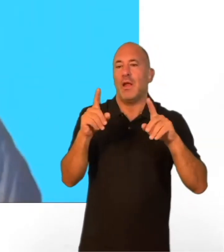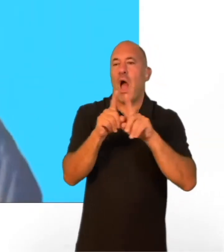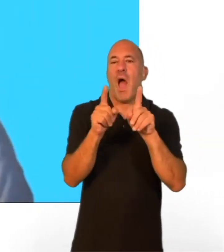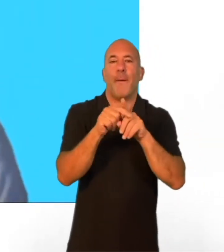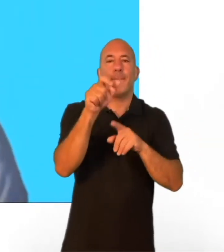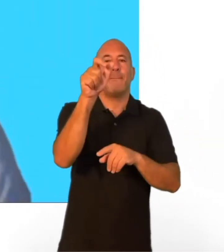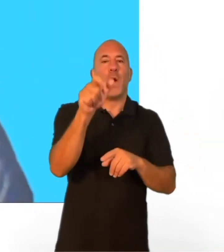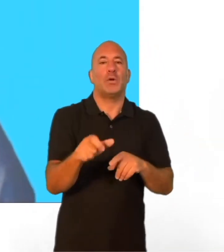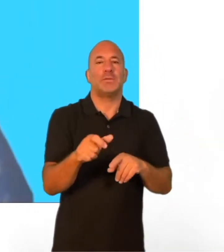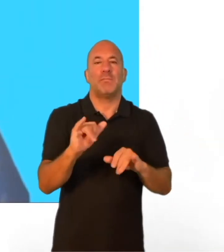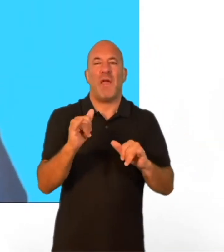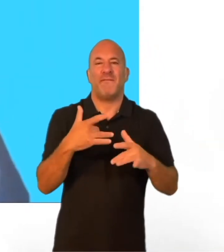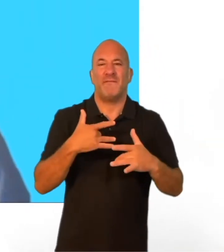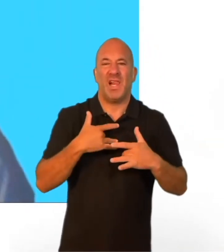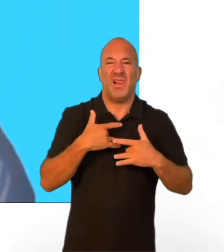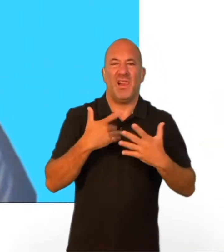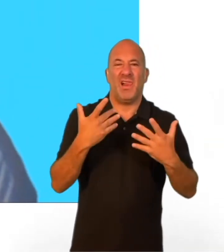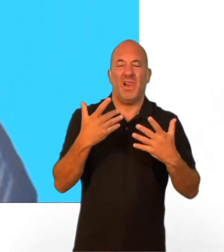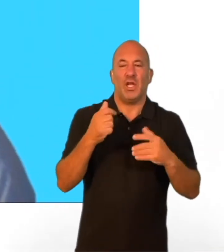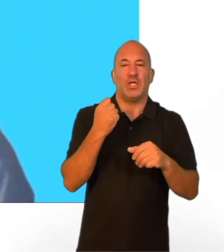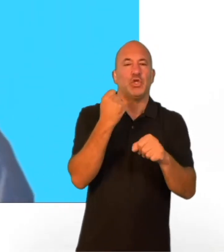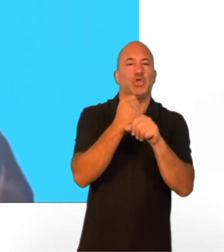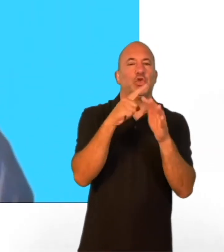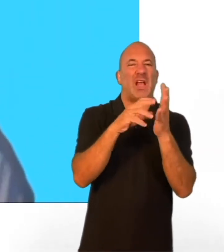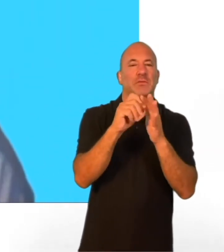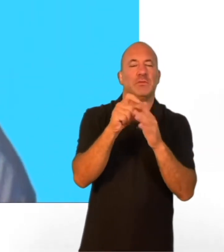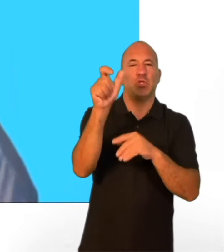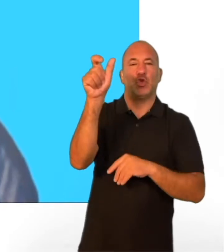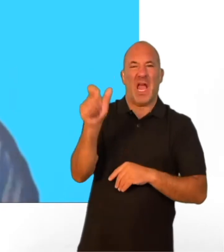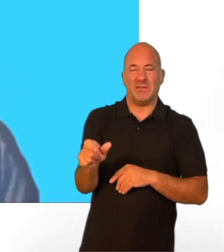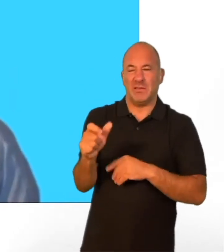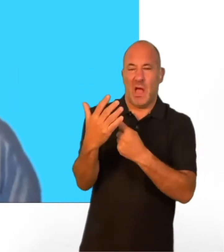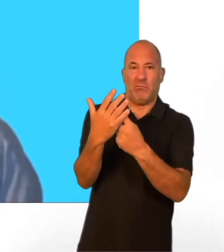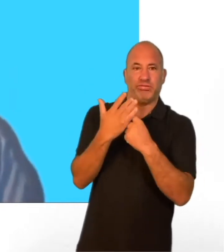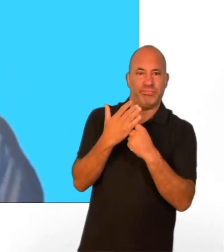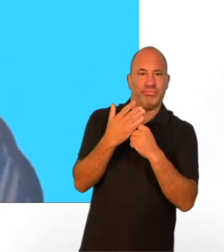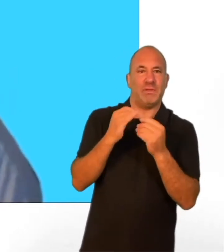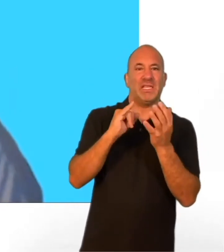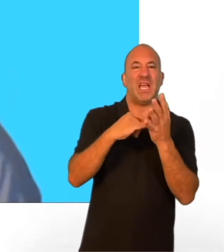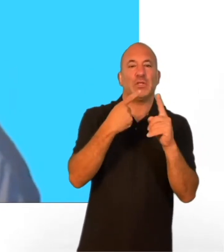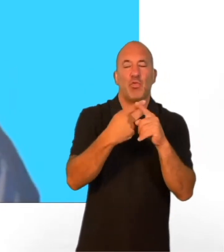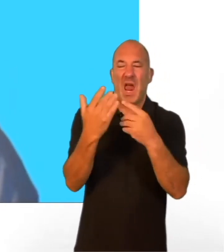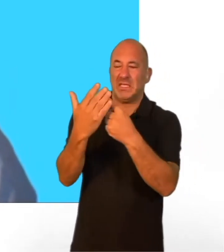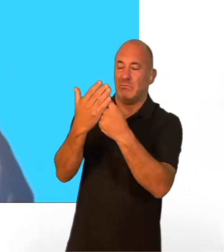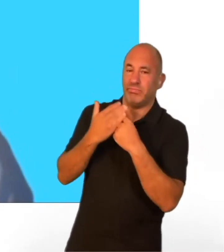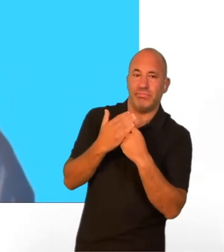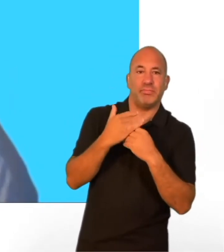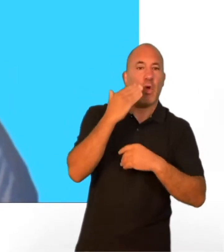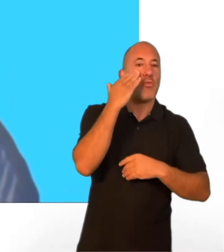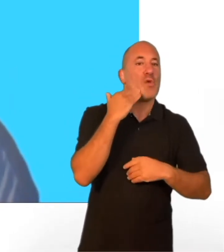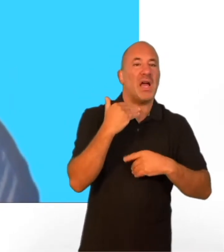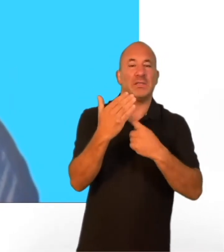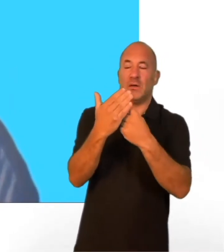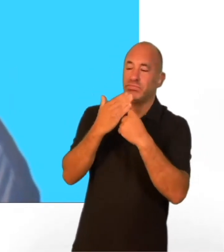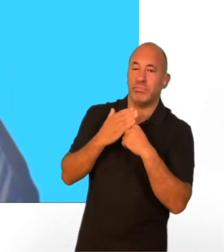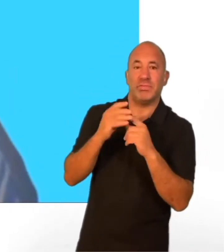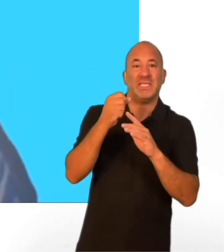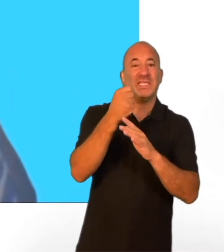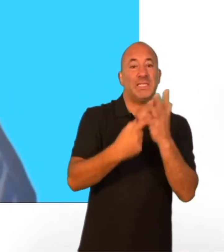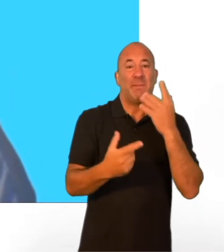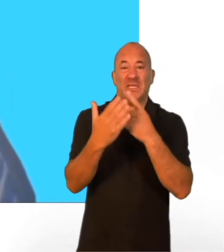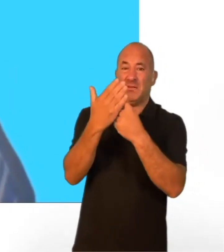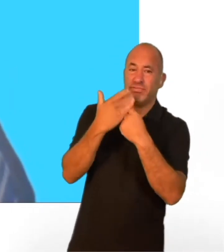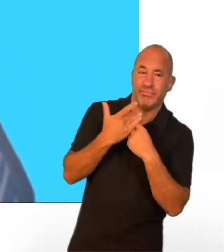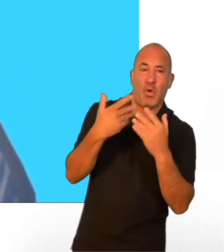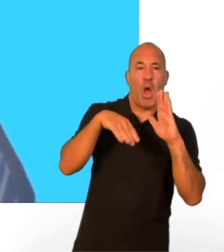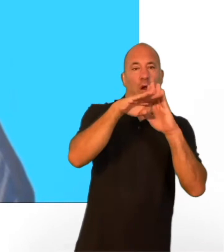that a person might experience, whether it's gender, sexuality, race, disability, class,